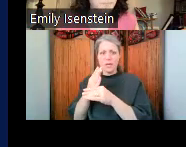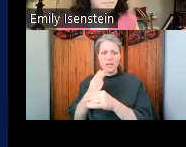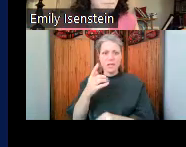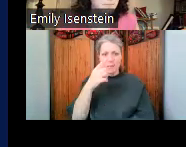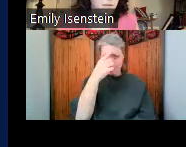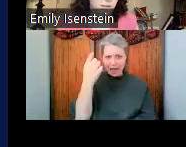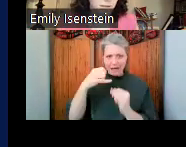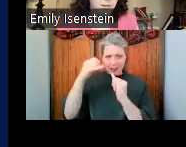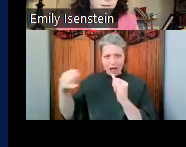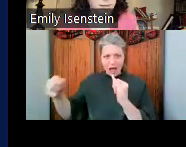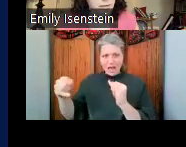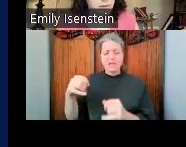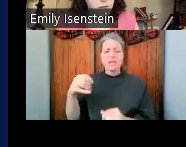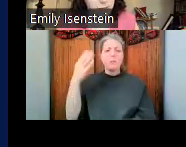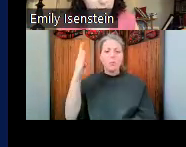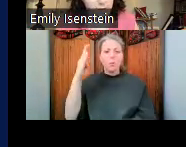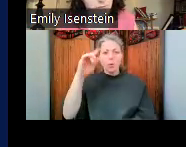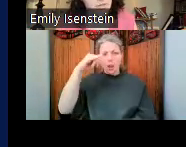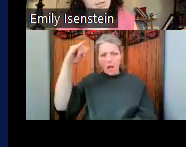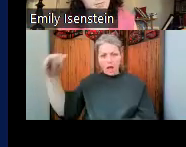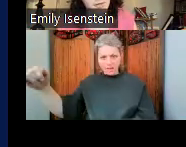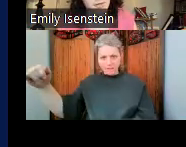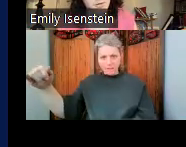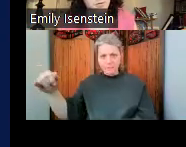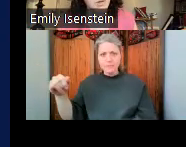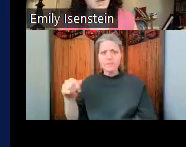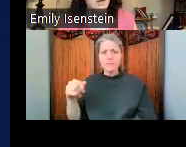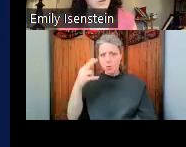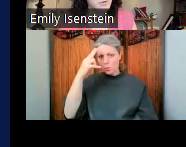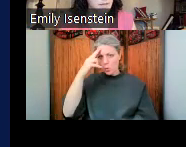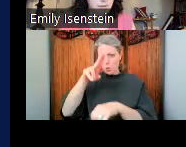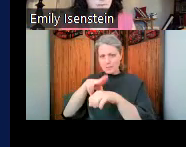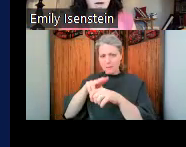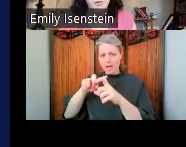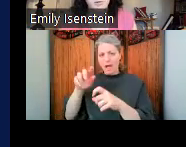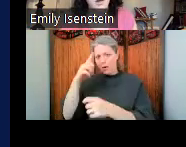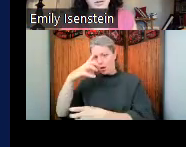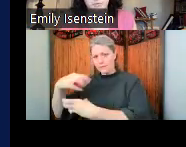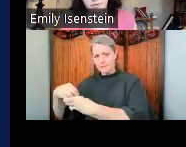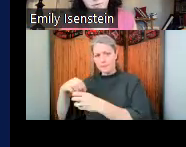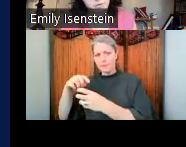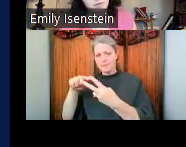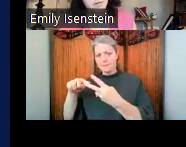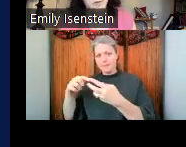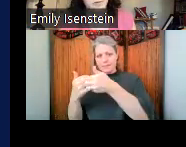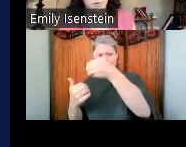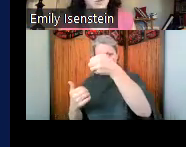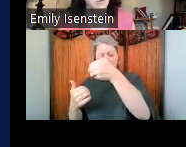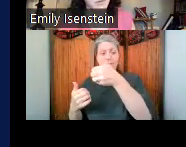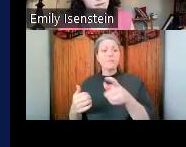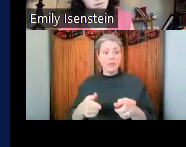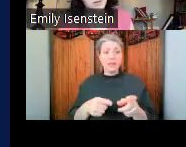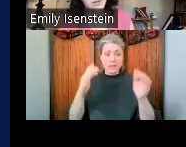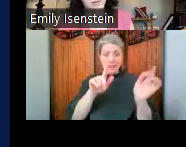So that later positive activity is meant to represent the amount of cognitive resources that are devoted